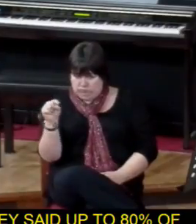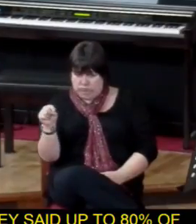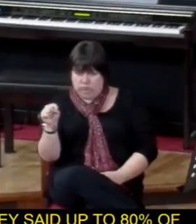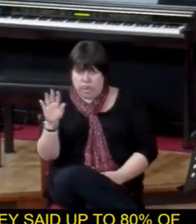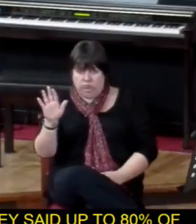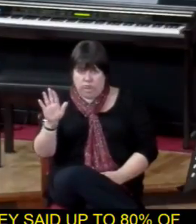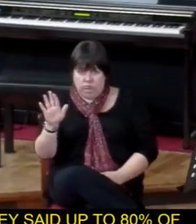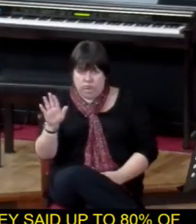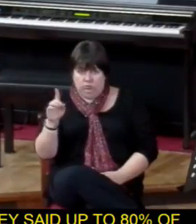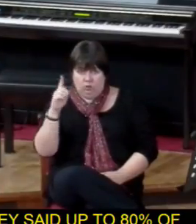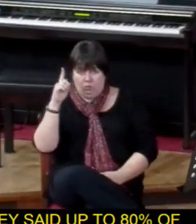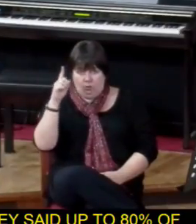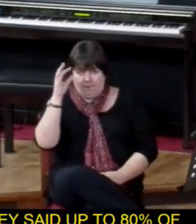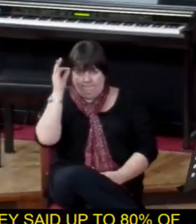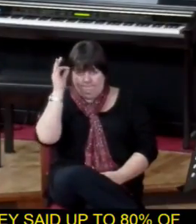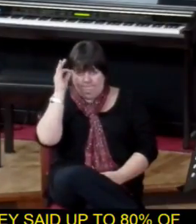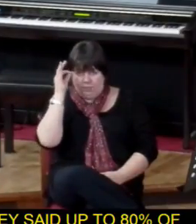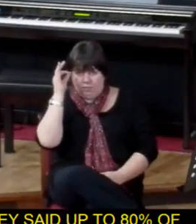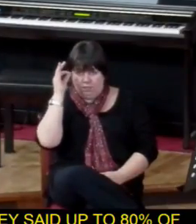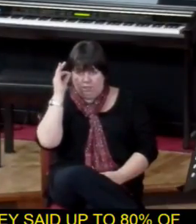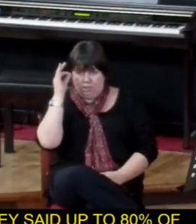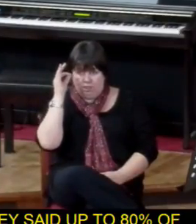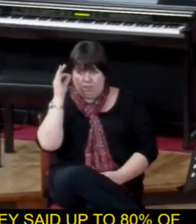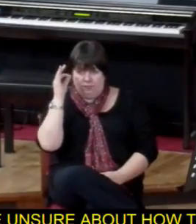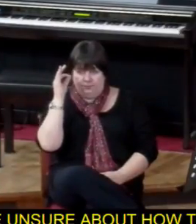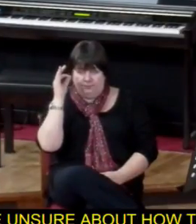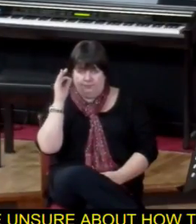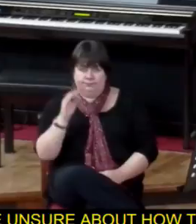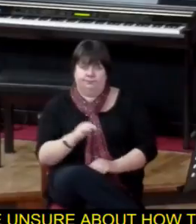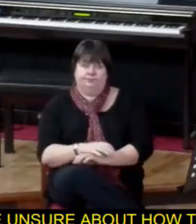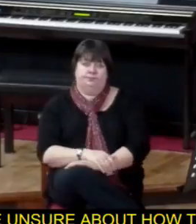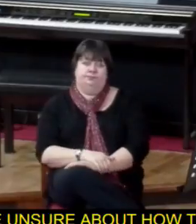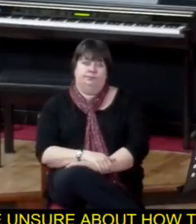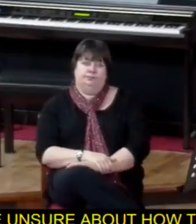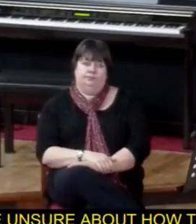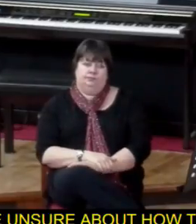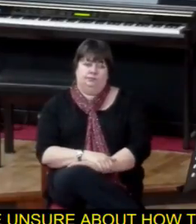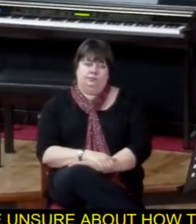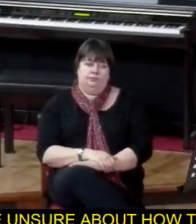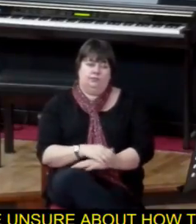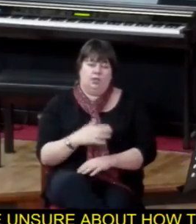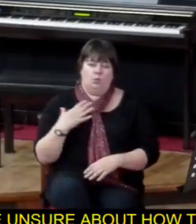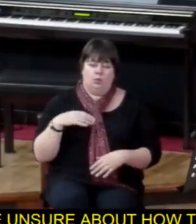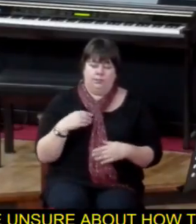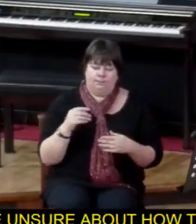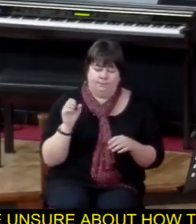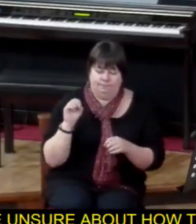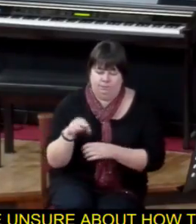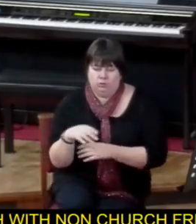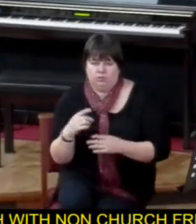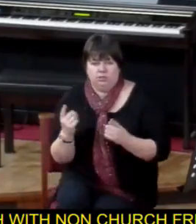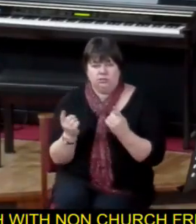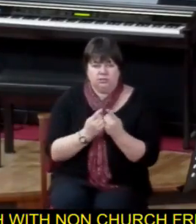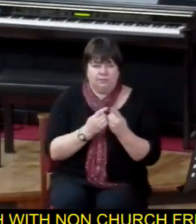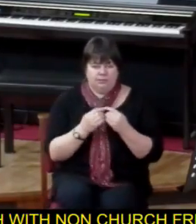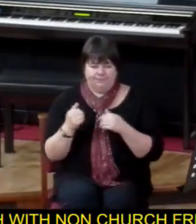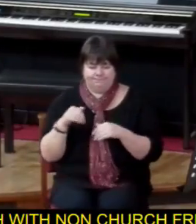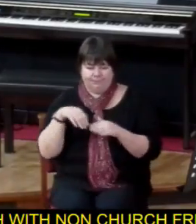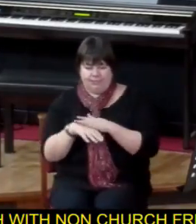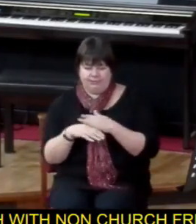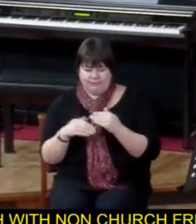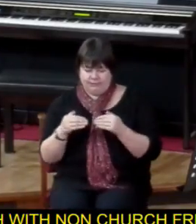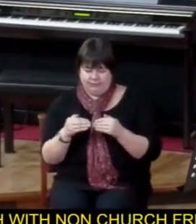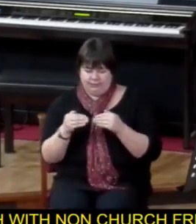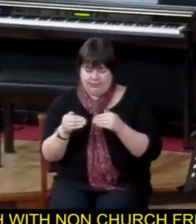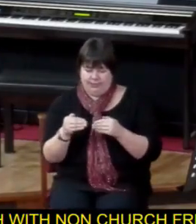and mind that gap and see if we can plug it. See if we can put something useful into that gap